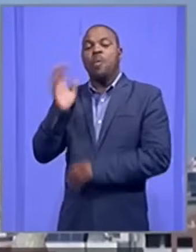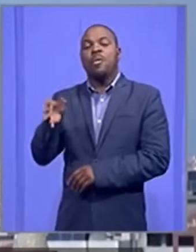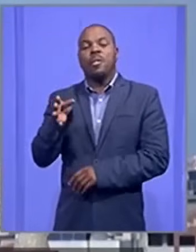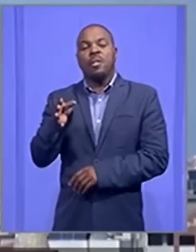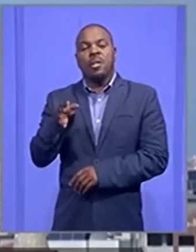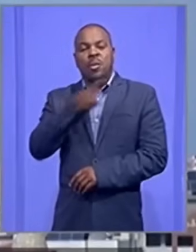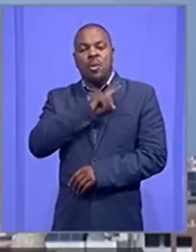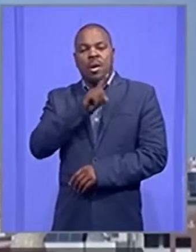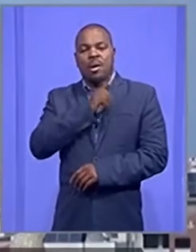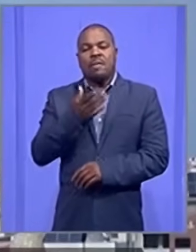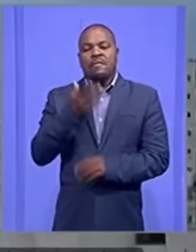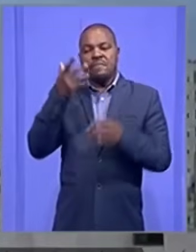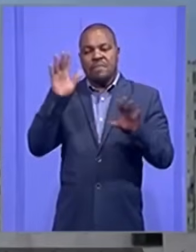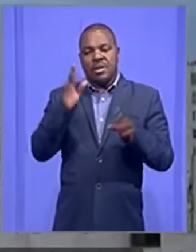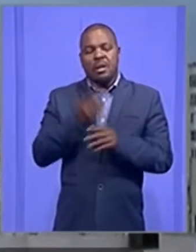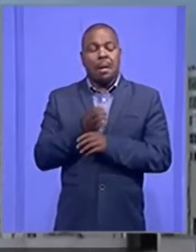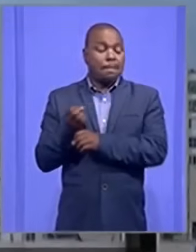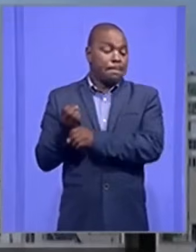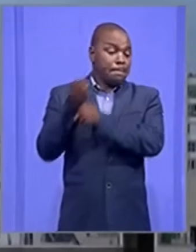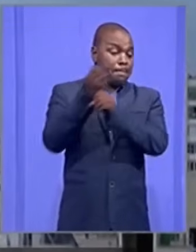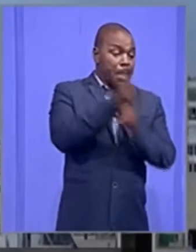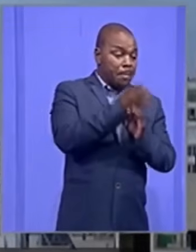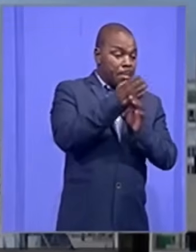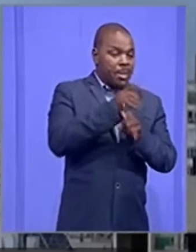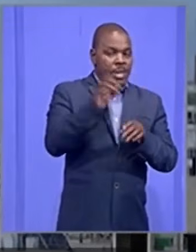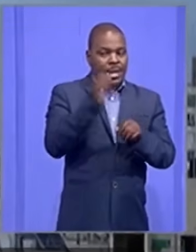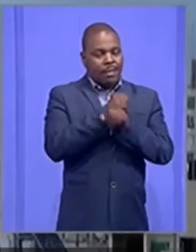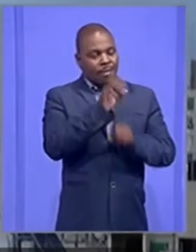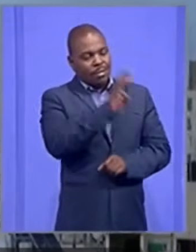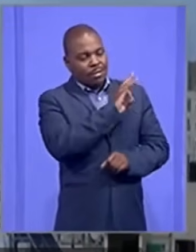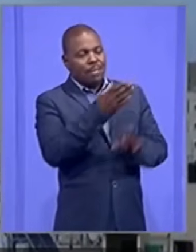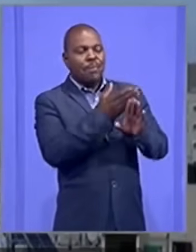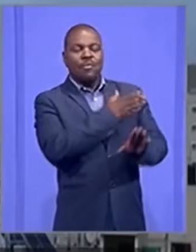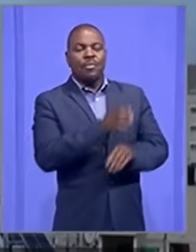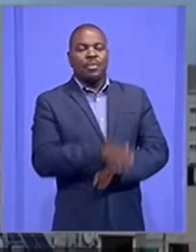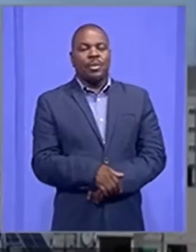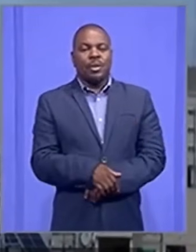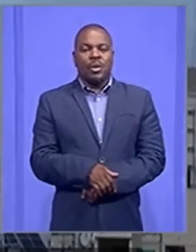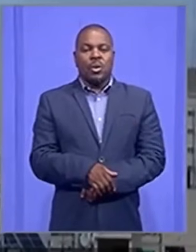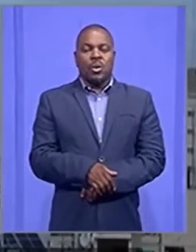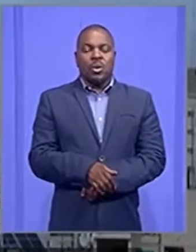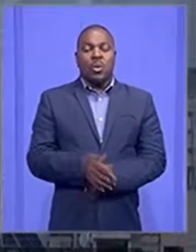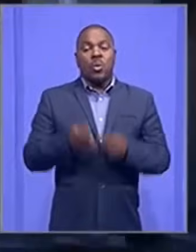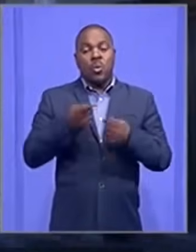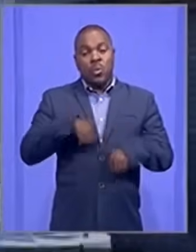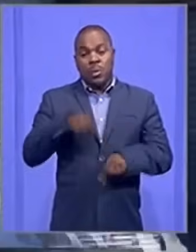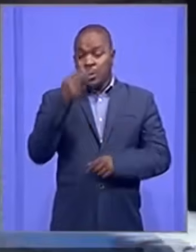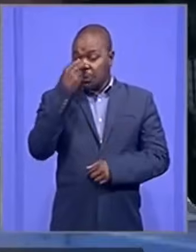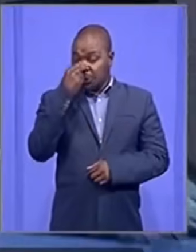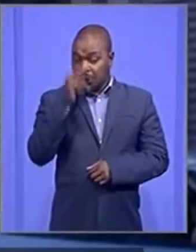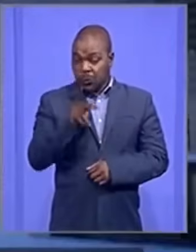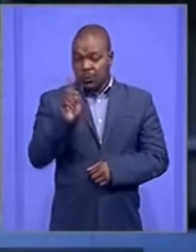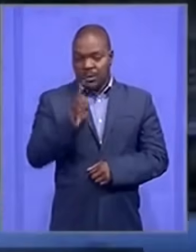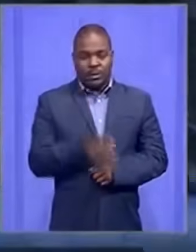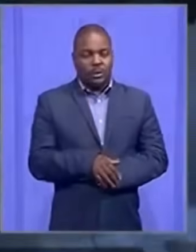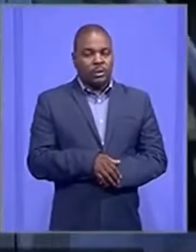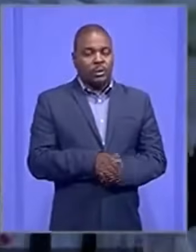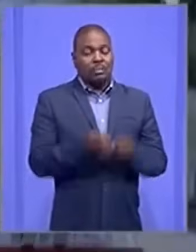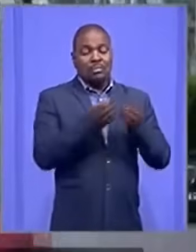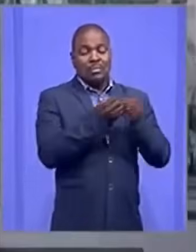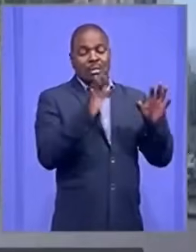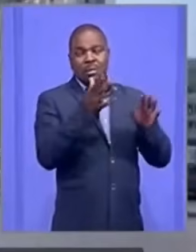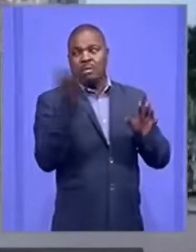ga tshahlelo ya bomo ka Palestine ntle le temošo. We saw a massacre, a brutal